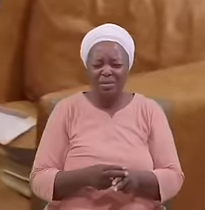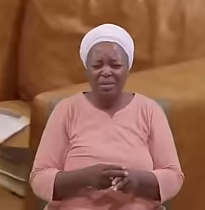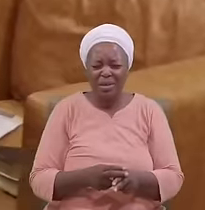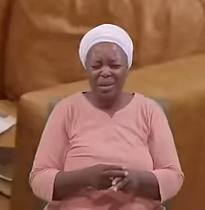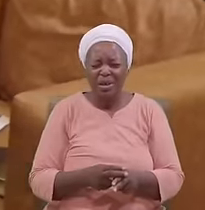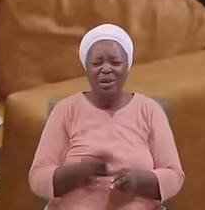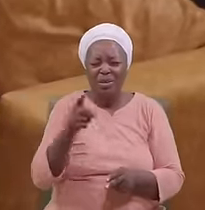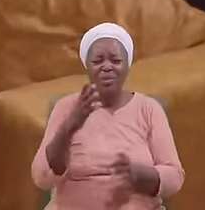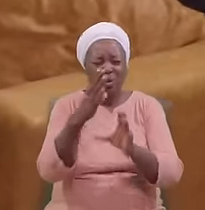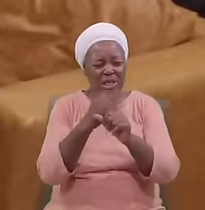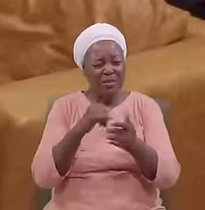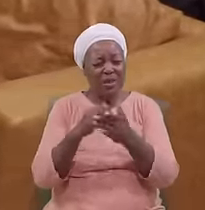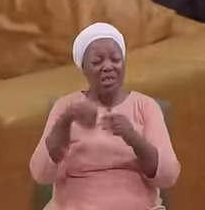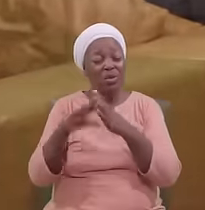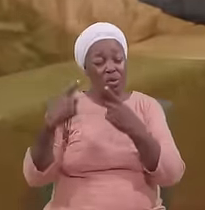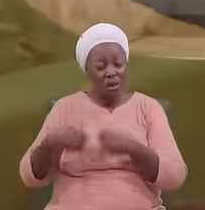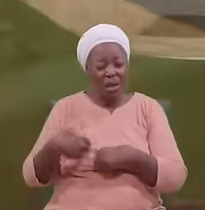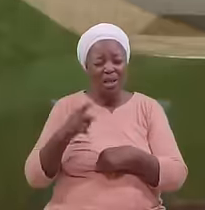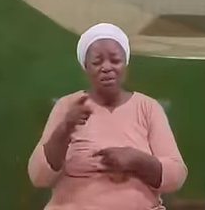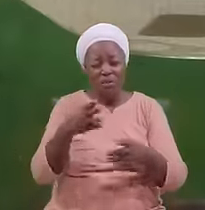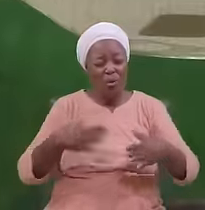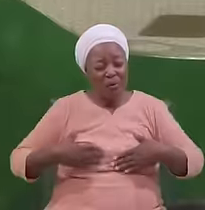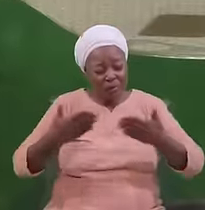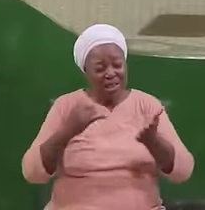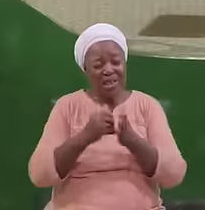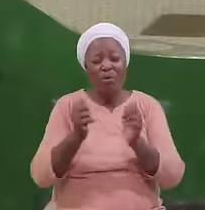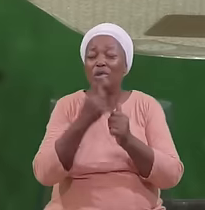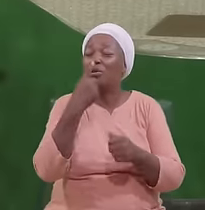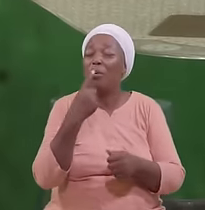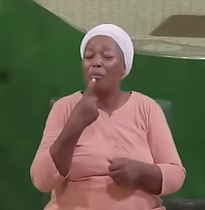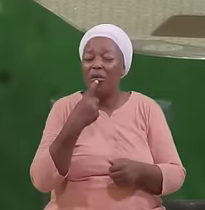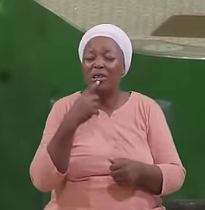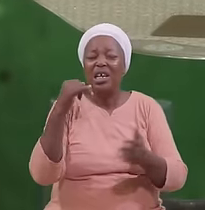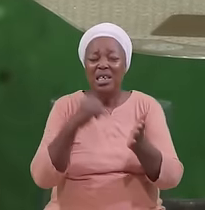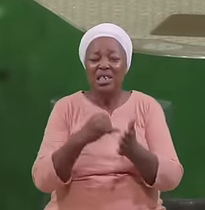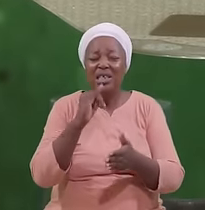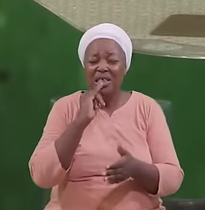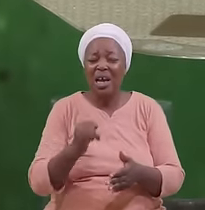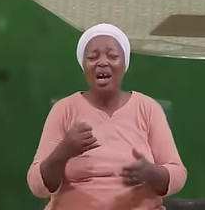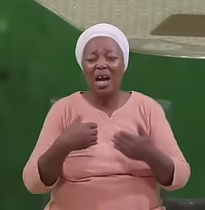You receive it in your heart. You confess it with your mouth. It is